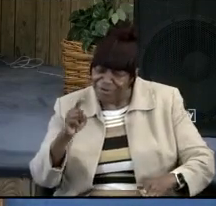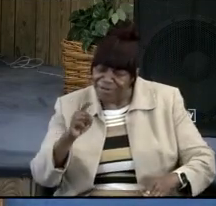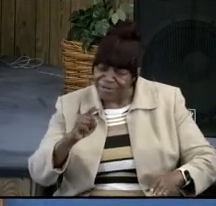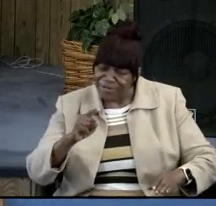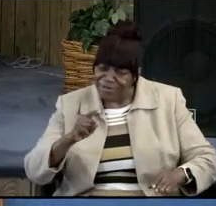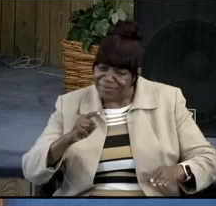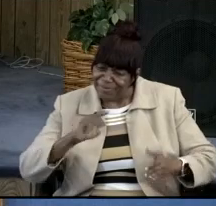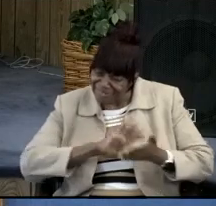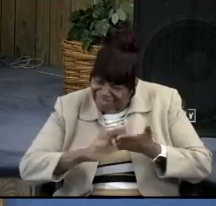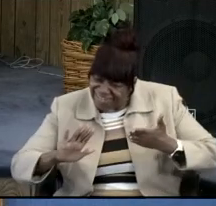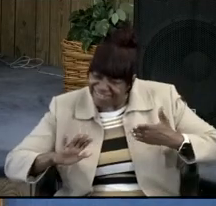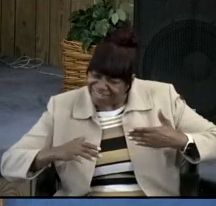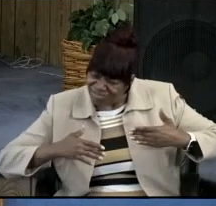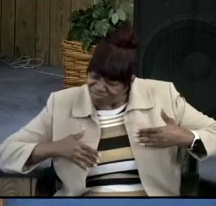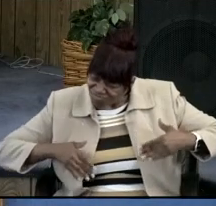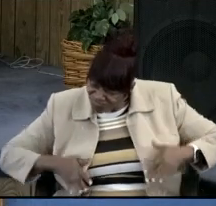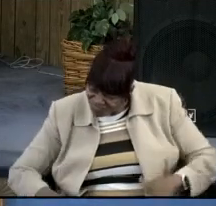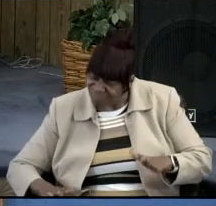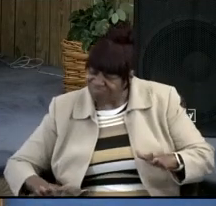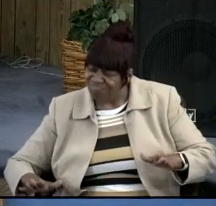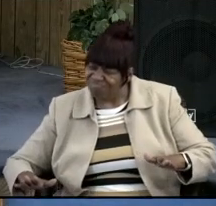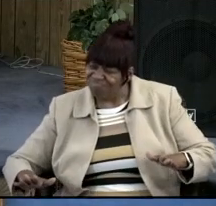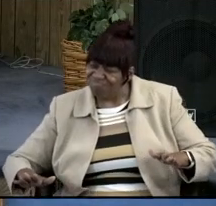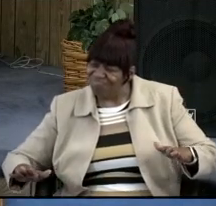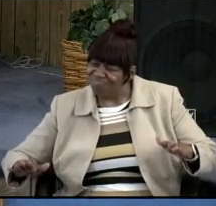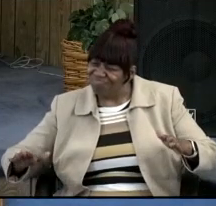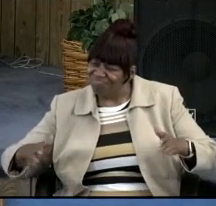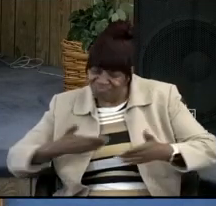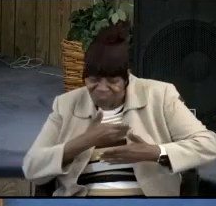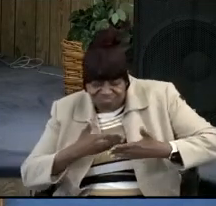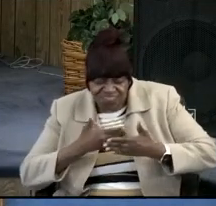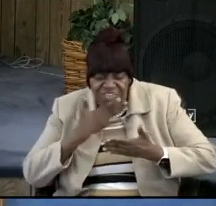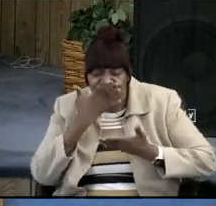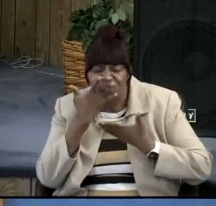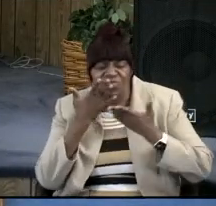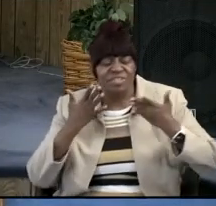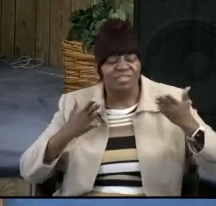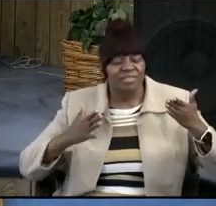whistle clean. You got baby's breath.